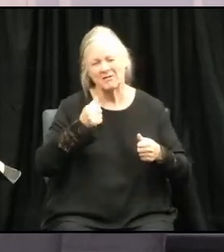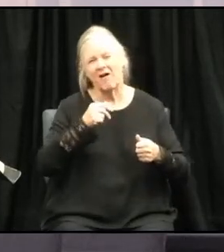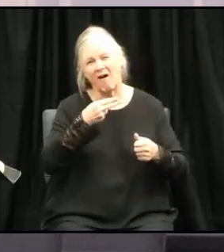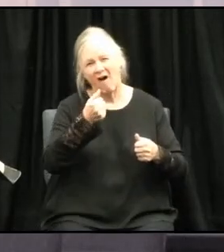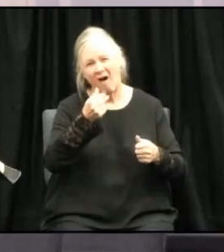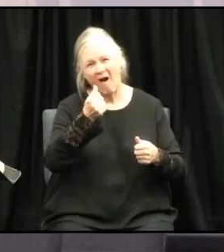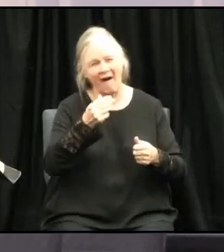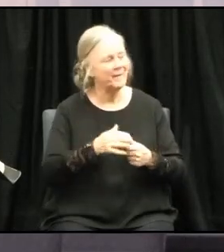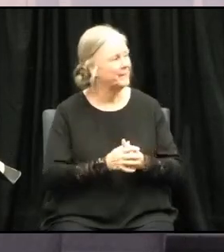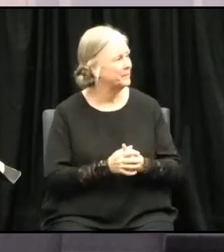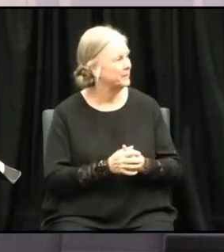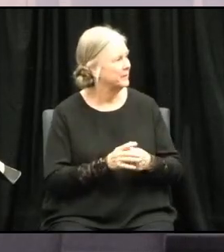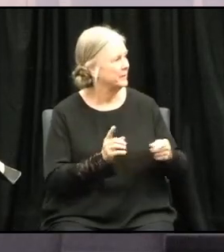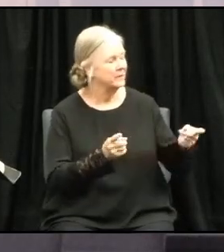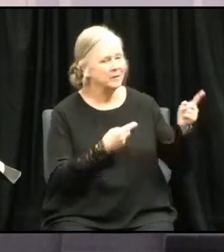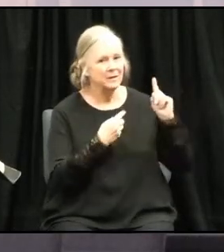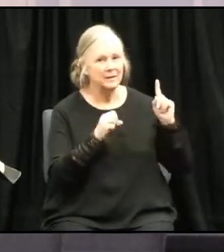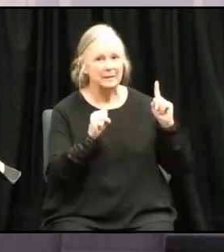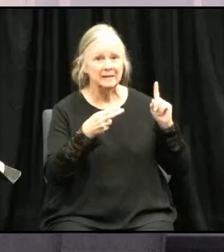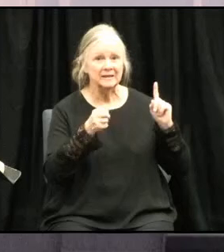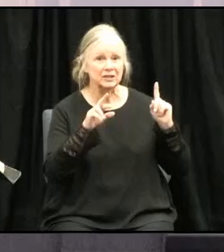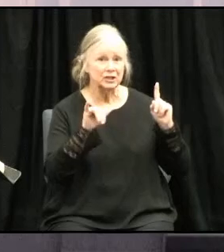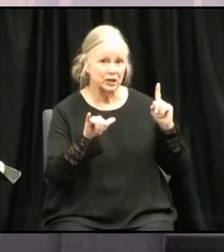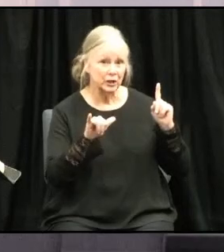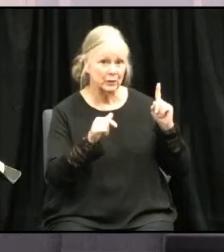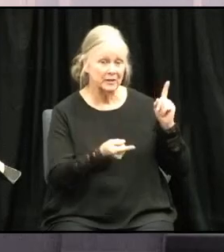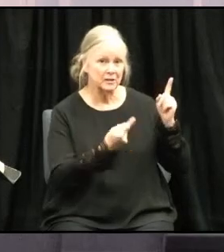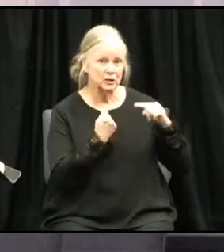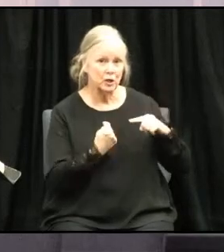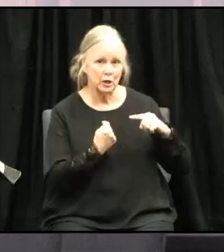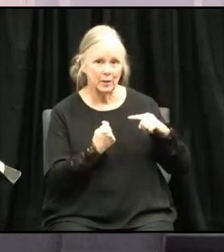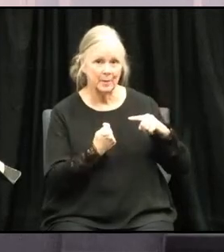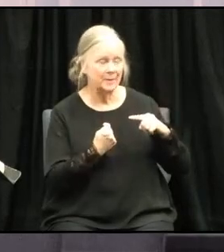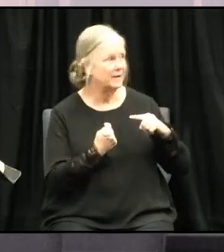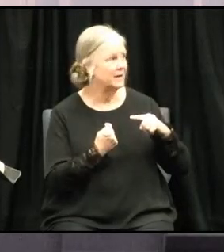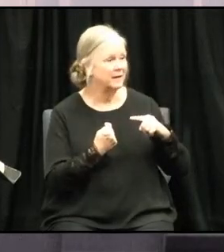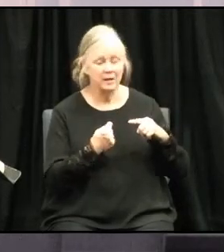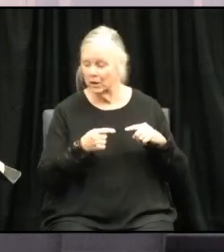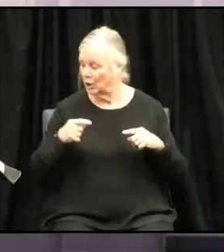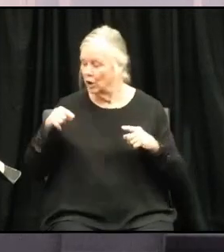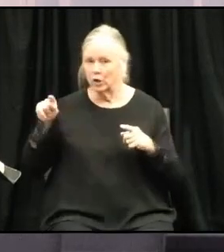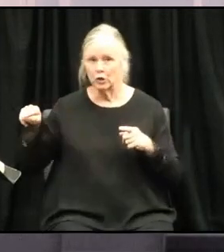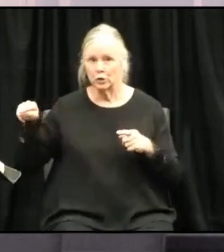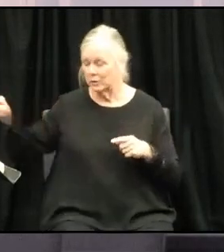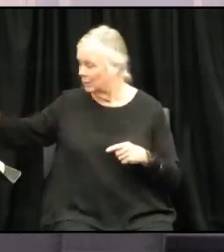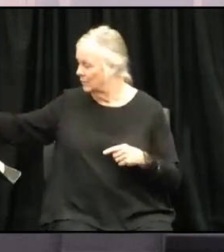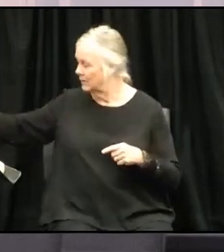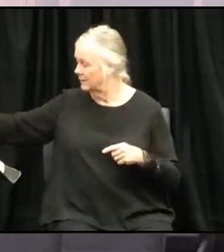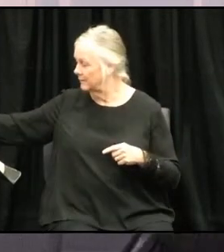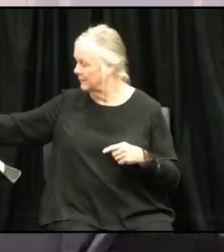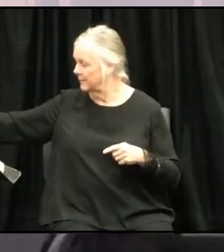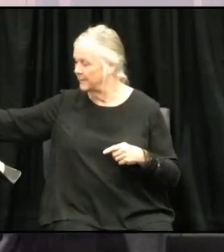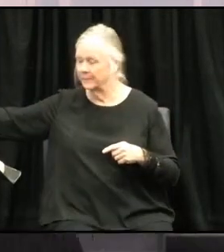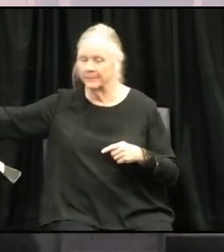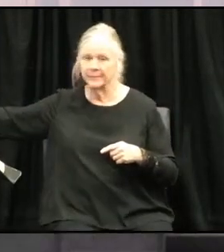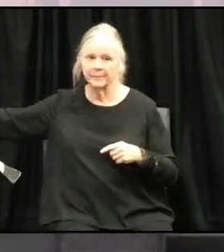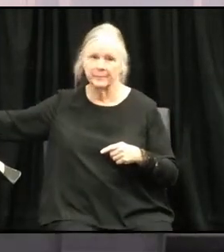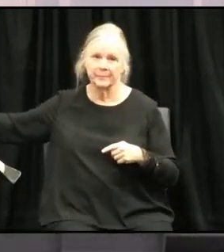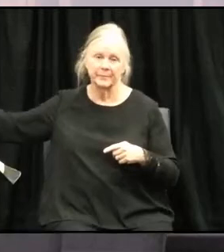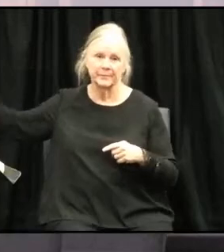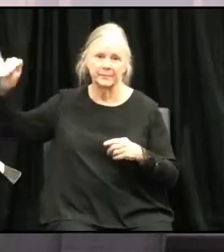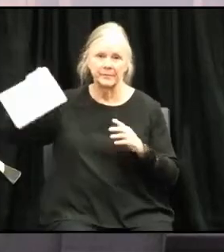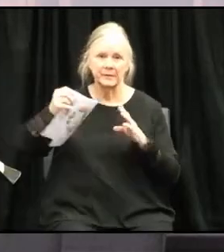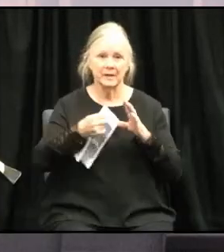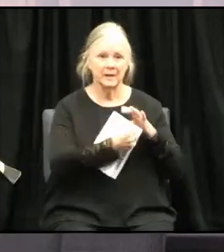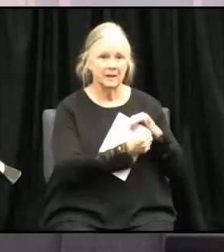There's a biography published in the program of them. But Michael, I guess when I first got to